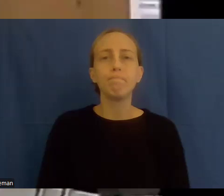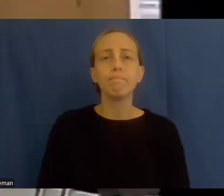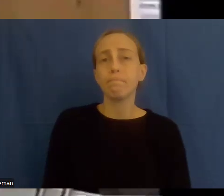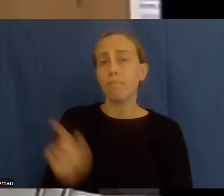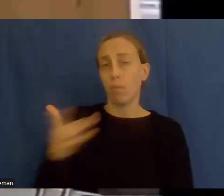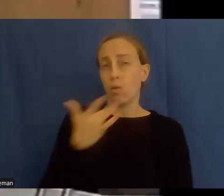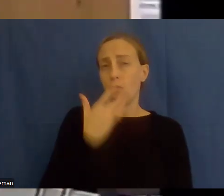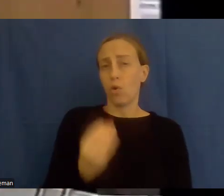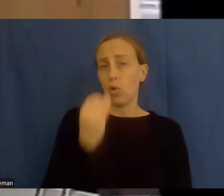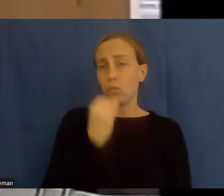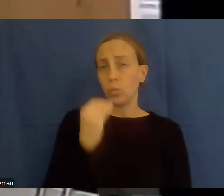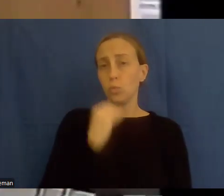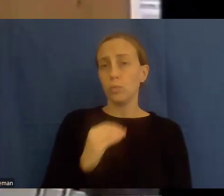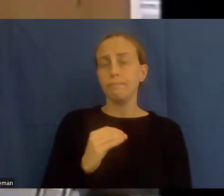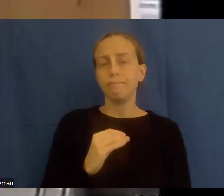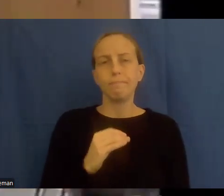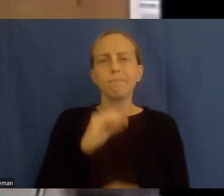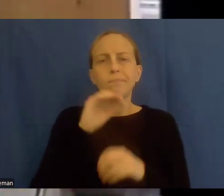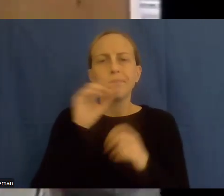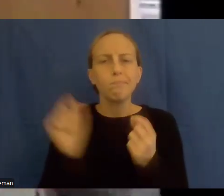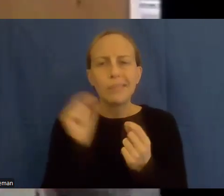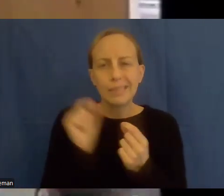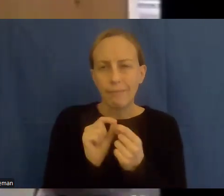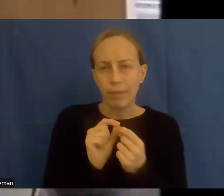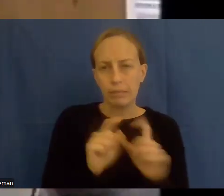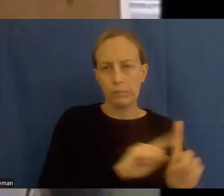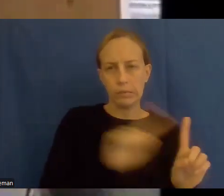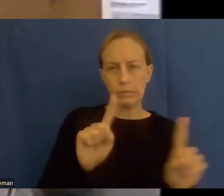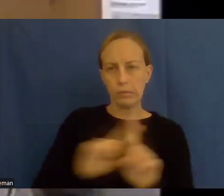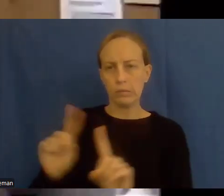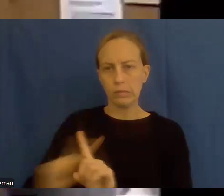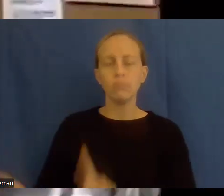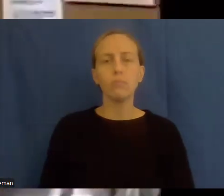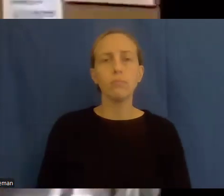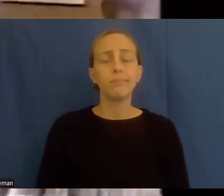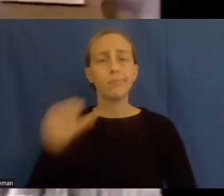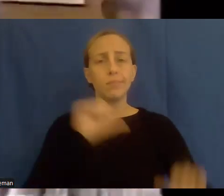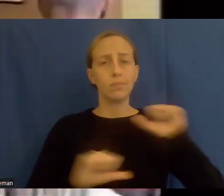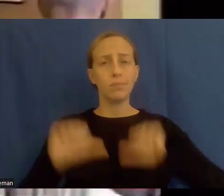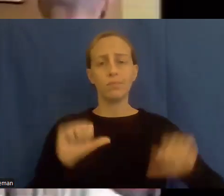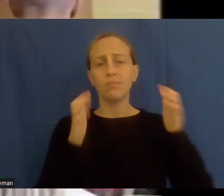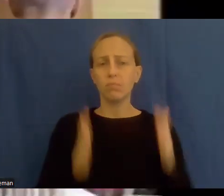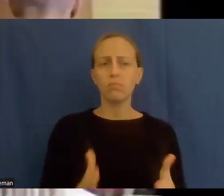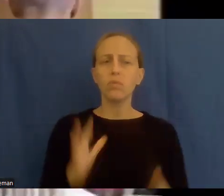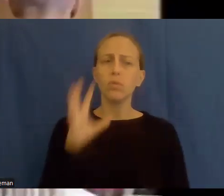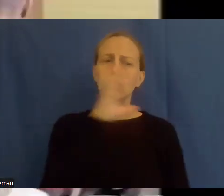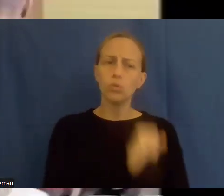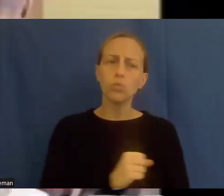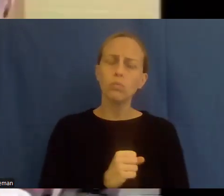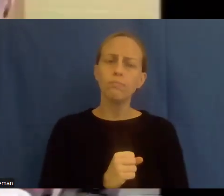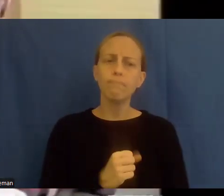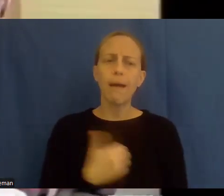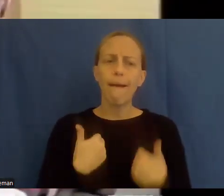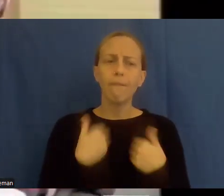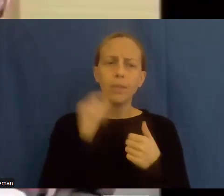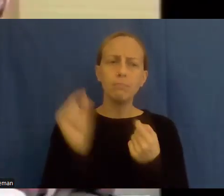eat, rather than other things. So scientists have concluded that yes, they probably do have certain tastes